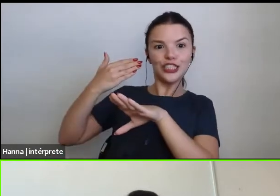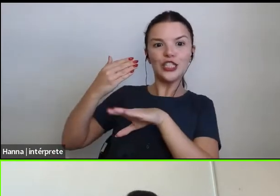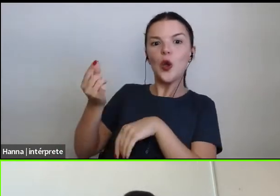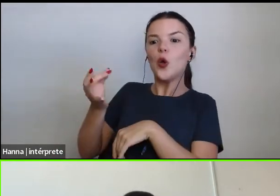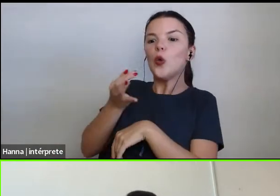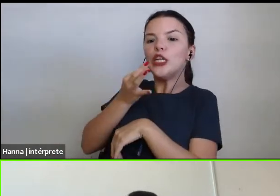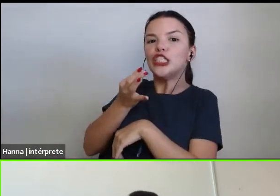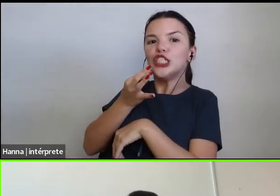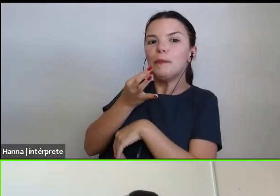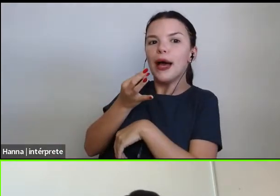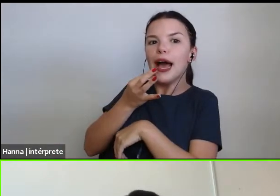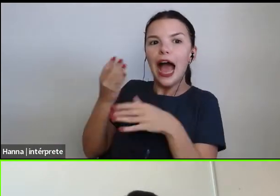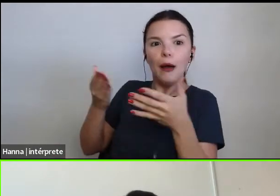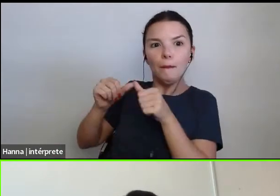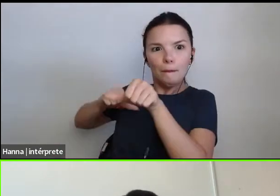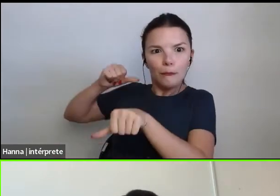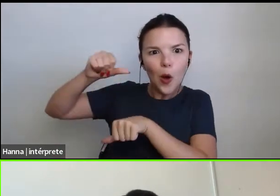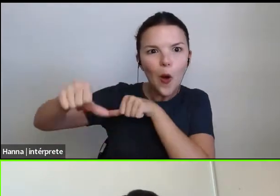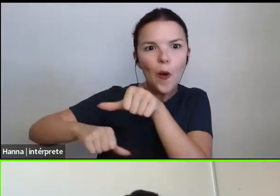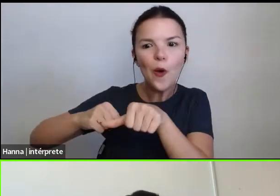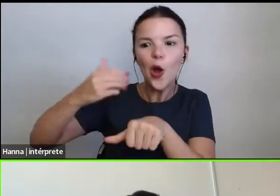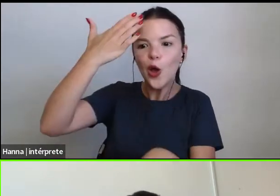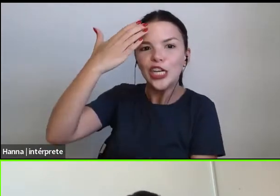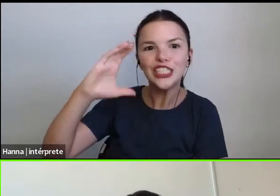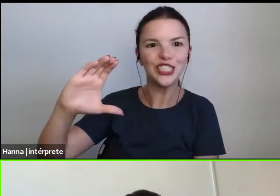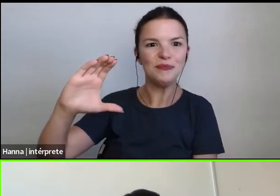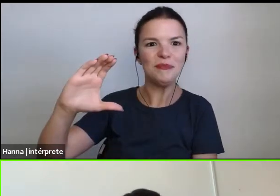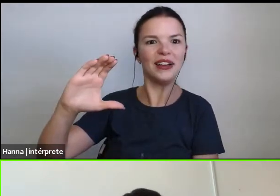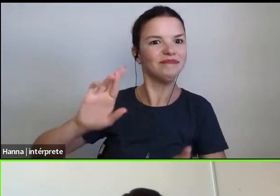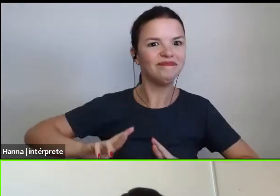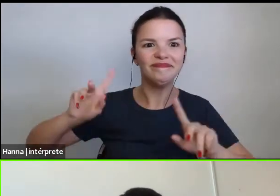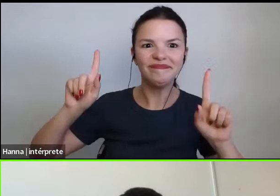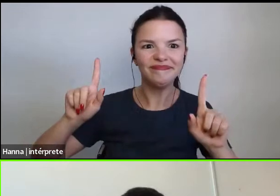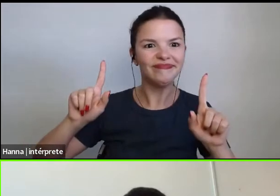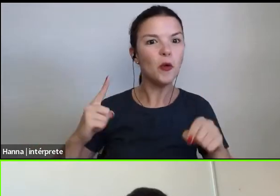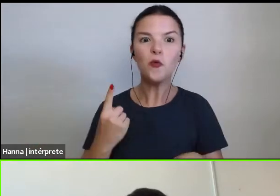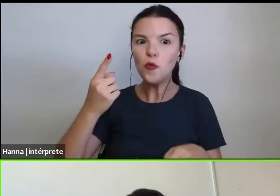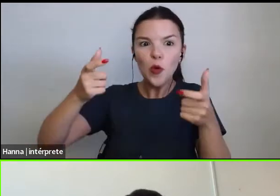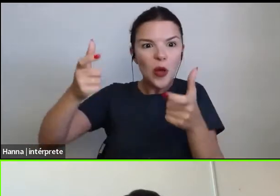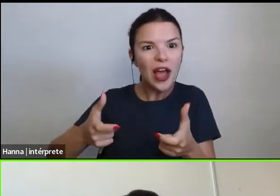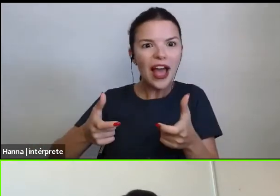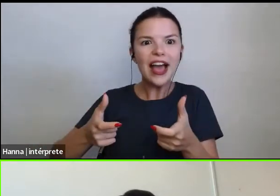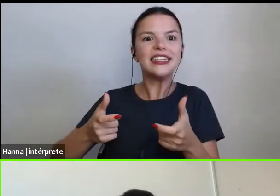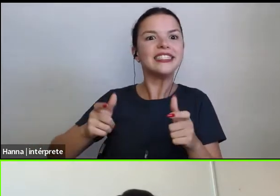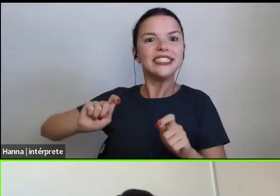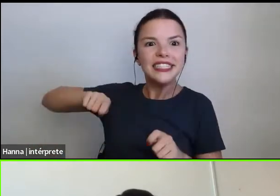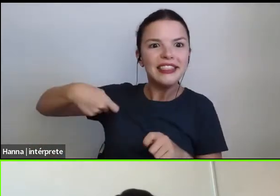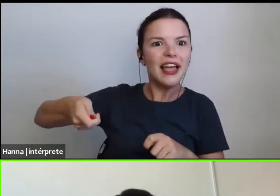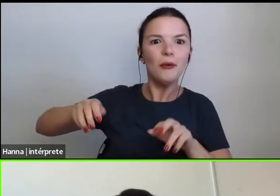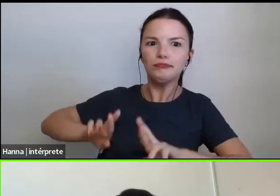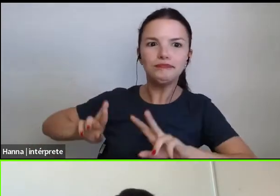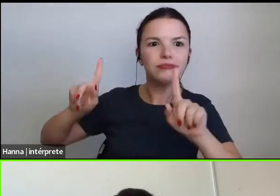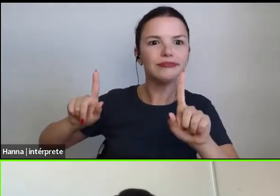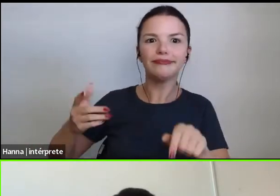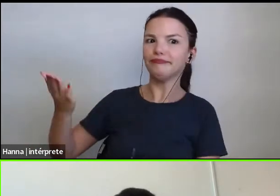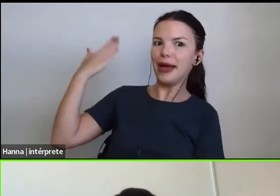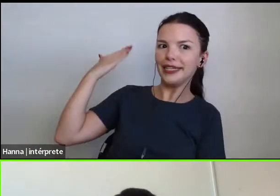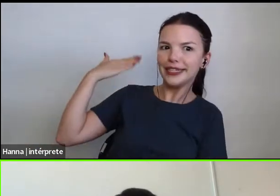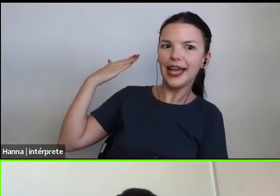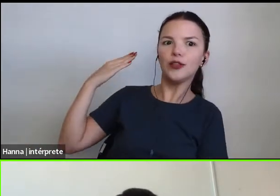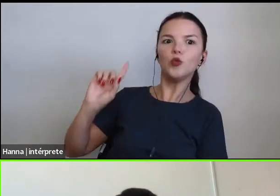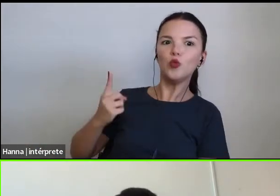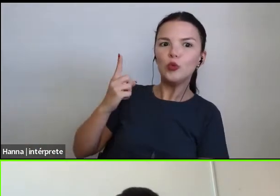like this. Okay, so yes, we do see a